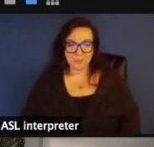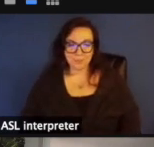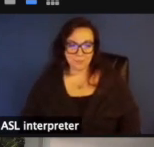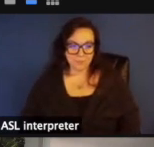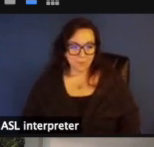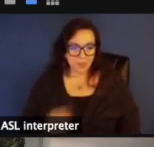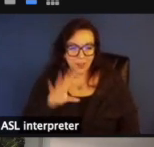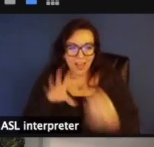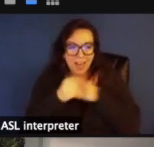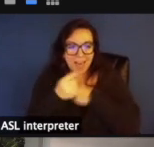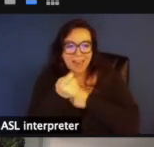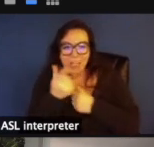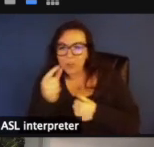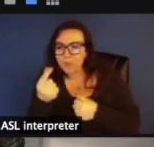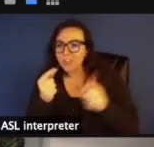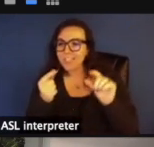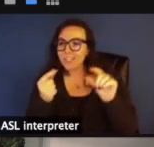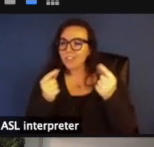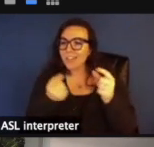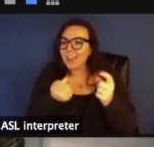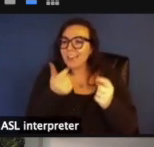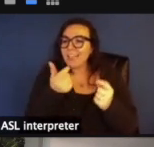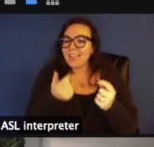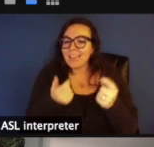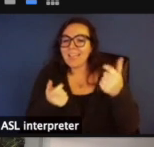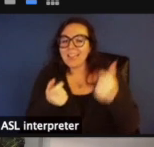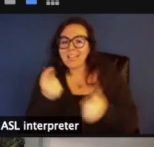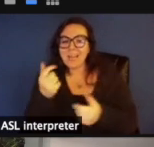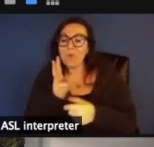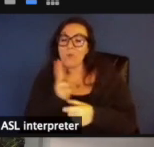few places. Yeah, a little green, a little bit of blue, I think, in the water,